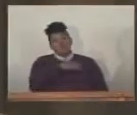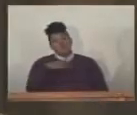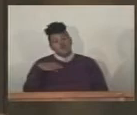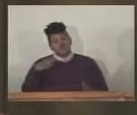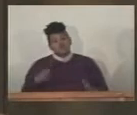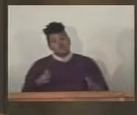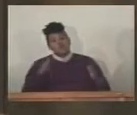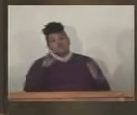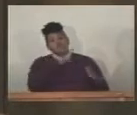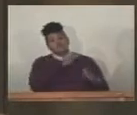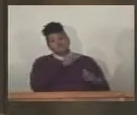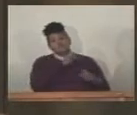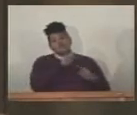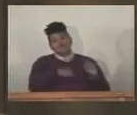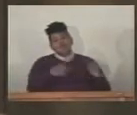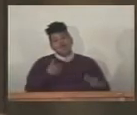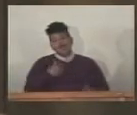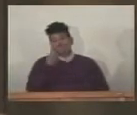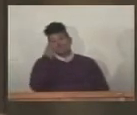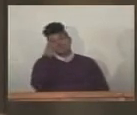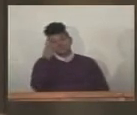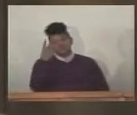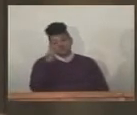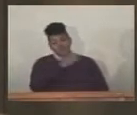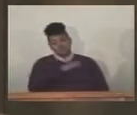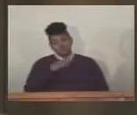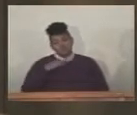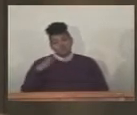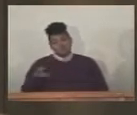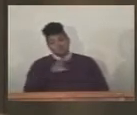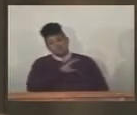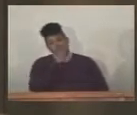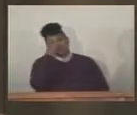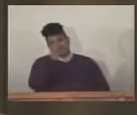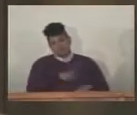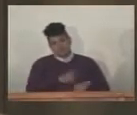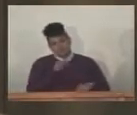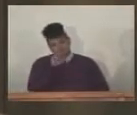Can't have two at any one time.